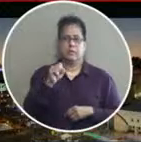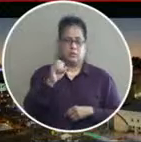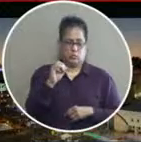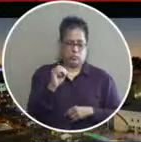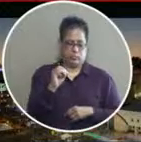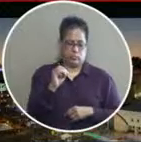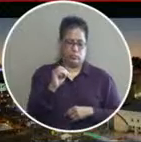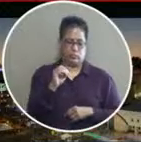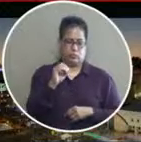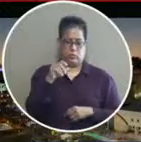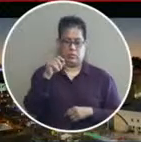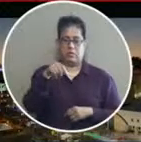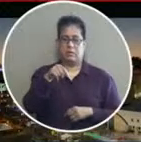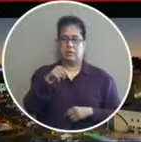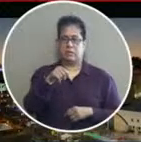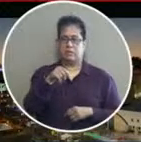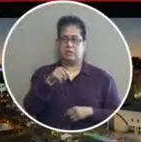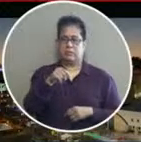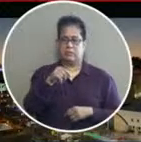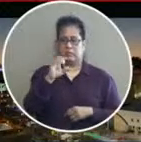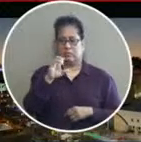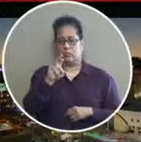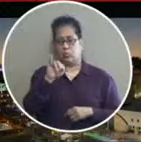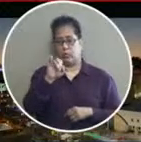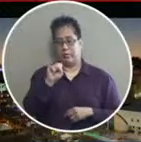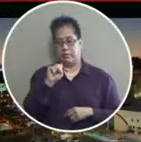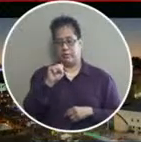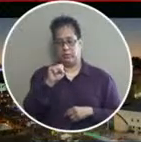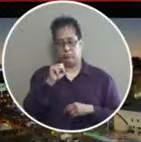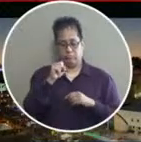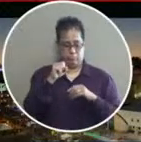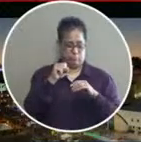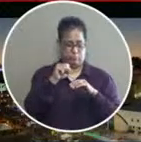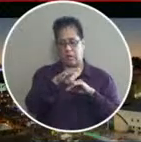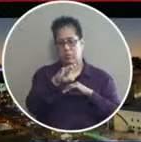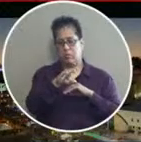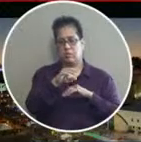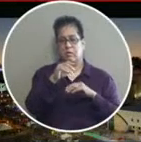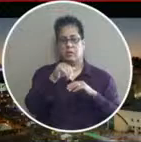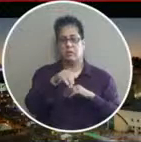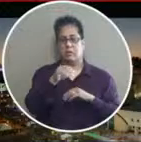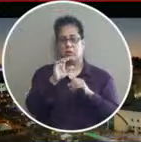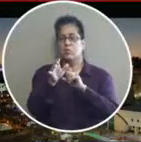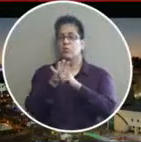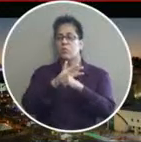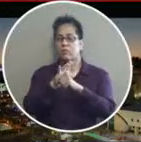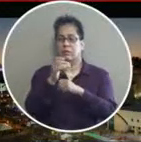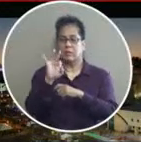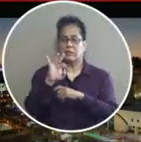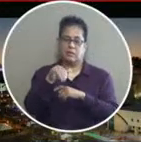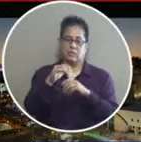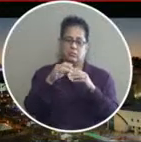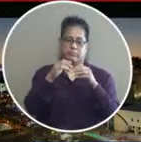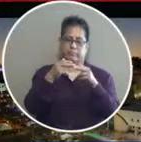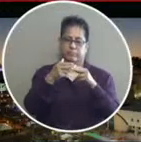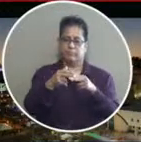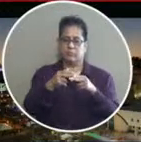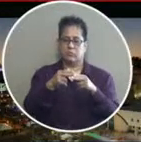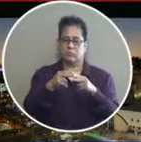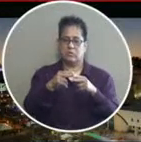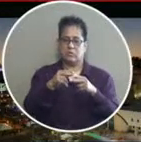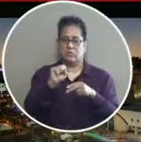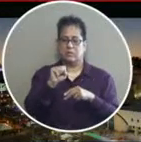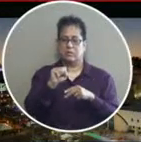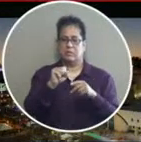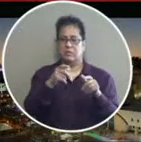So when this crisis hit us, COVID-19 in resilience terms would really be classified as a sudden shock to our